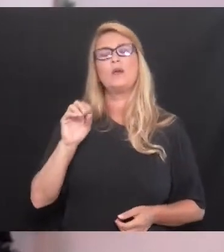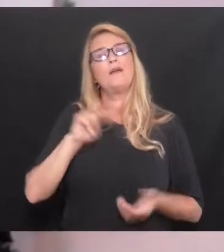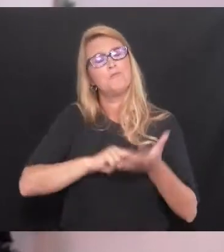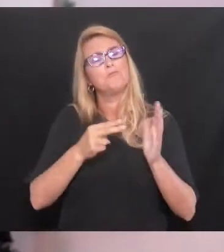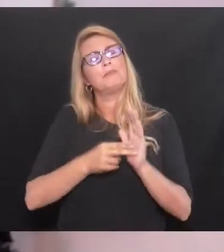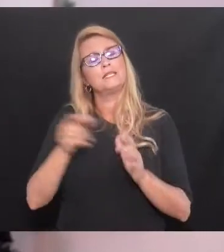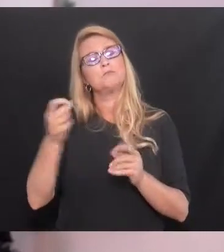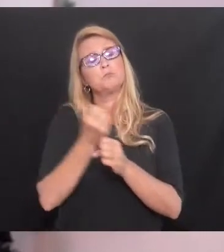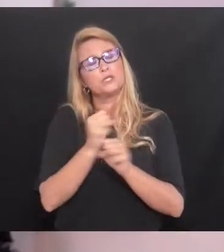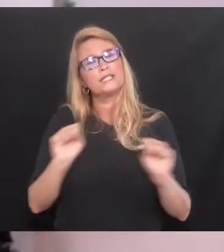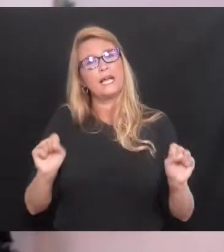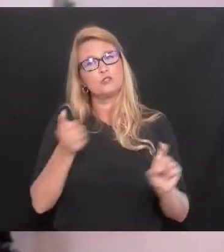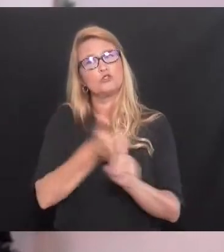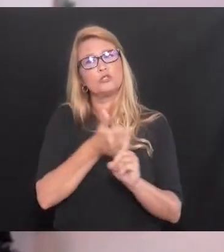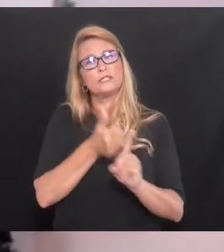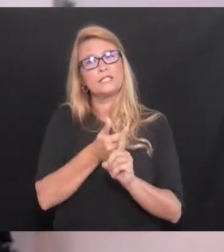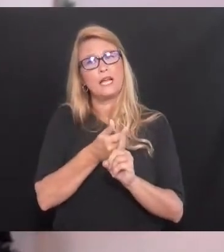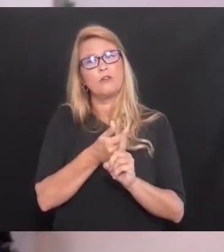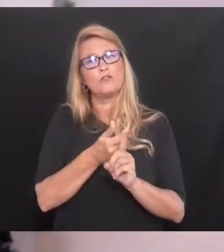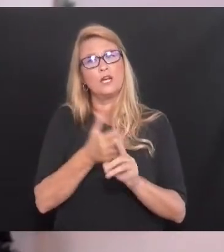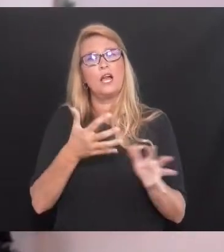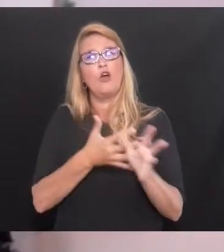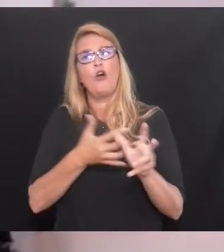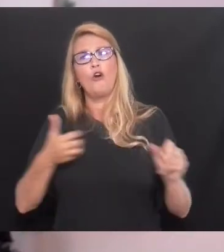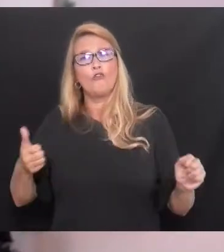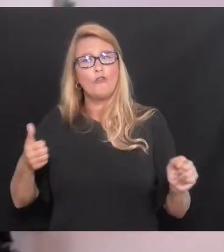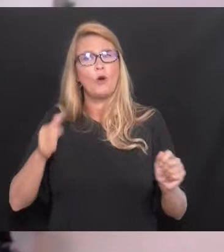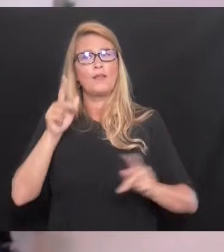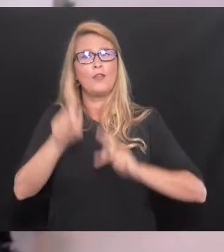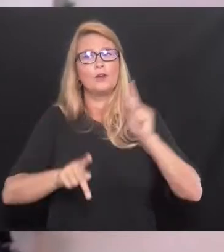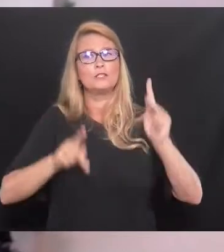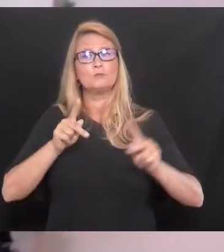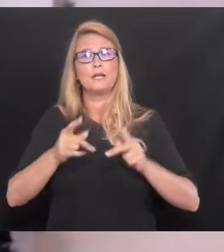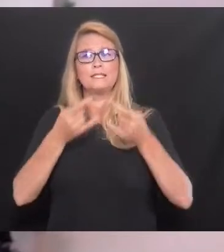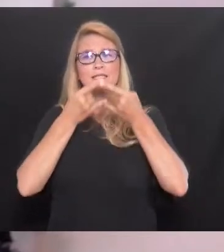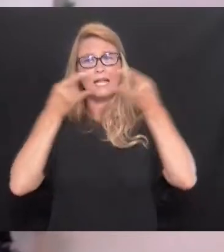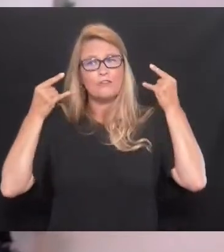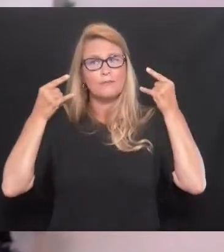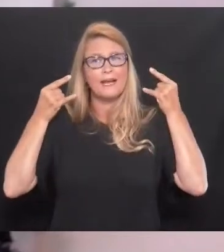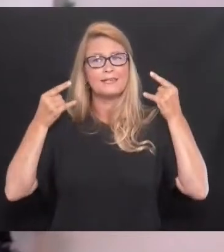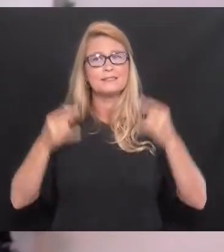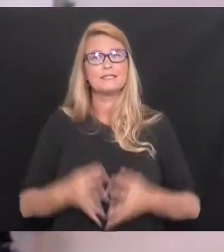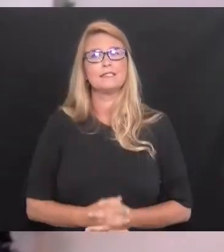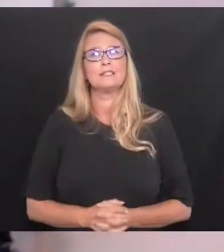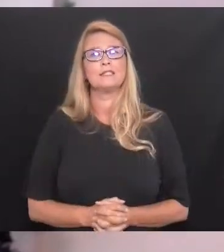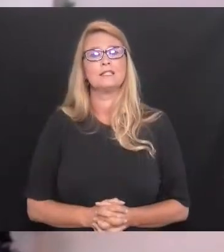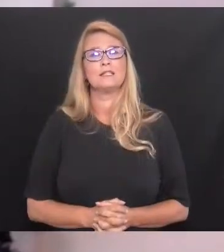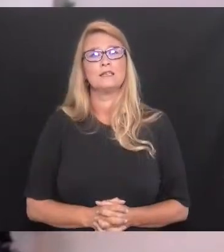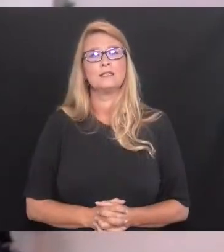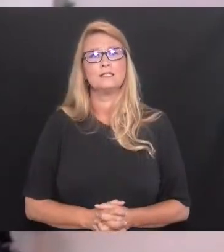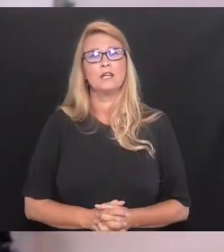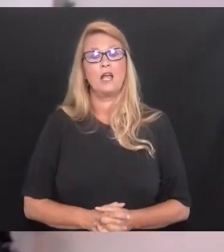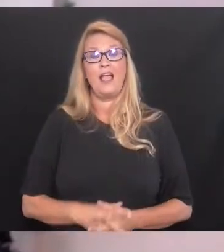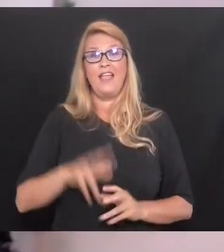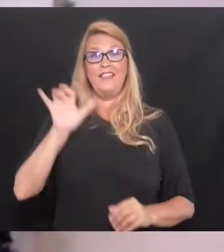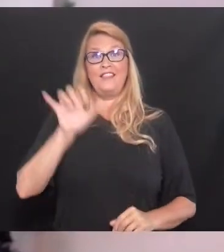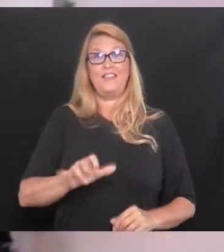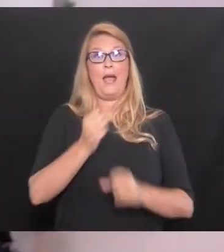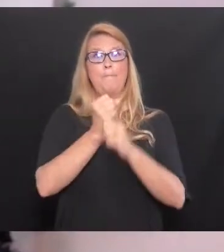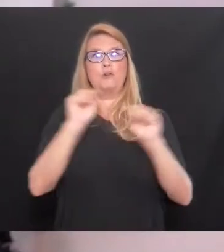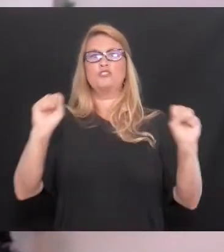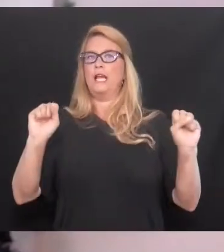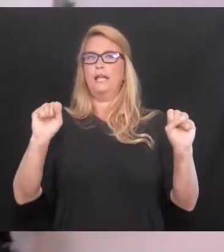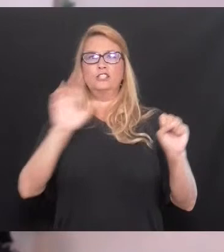yourself. You know, avoid those places, wear a mask. Even if you're fully vaccinated, those additional layers of protection